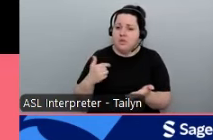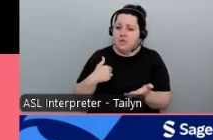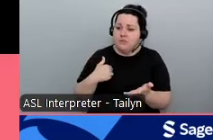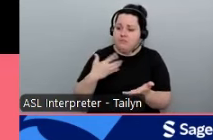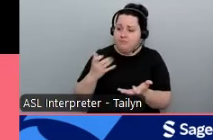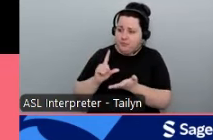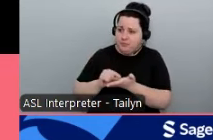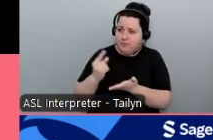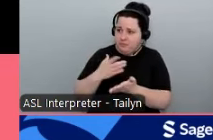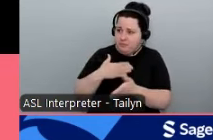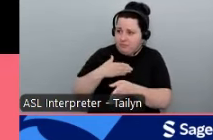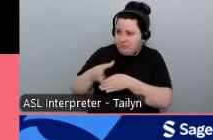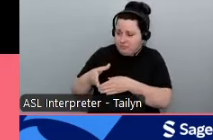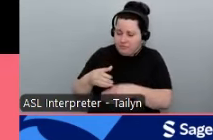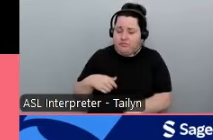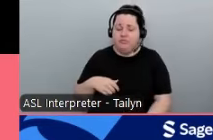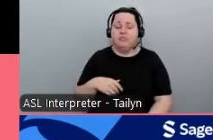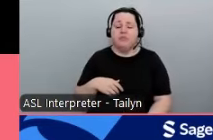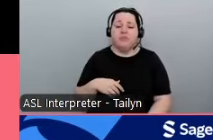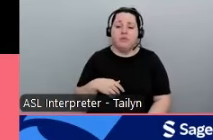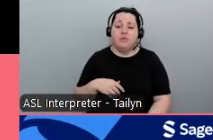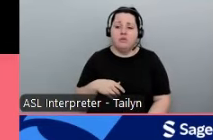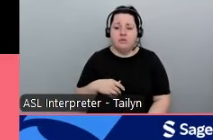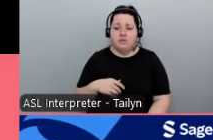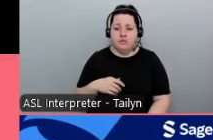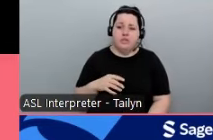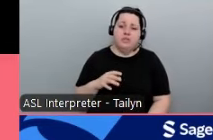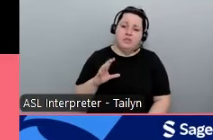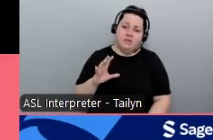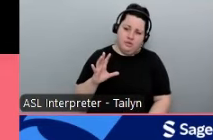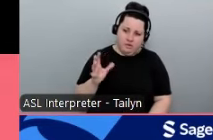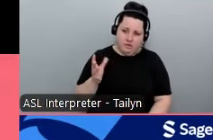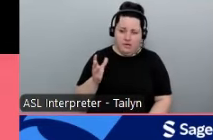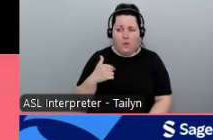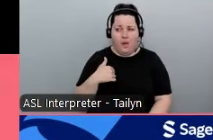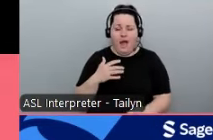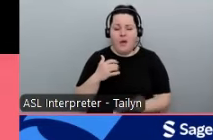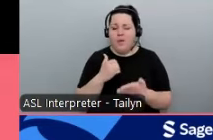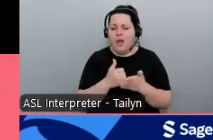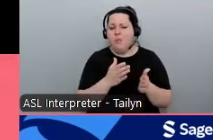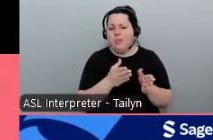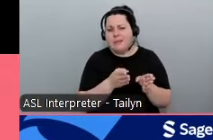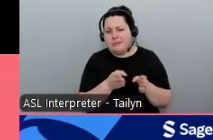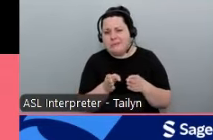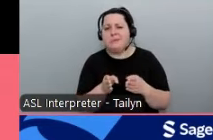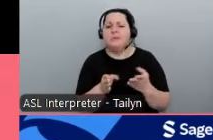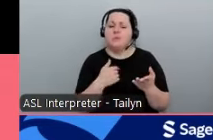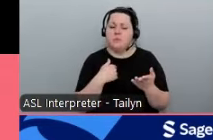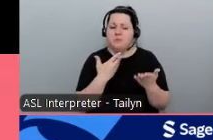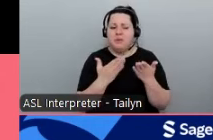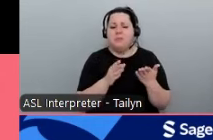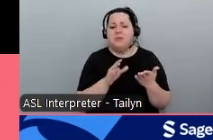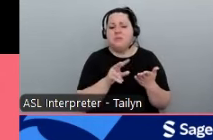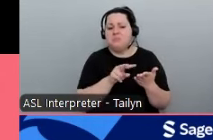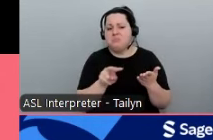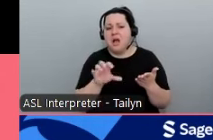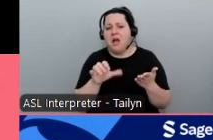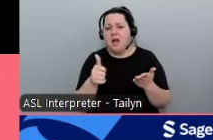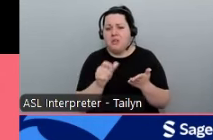in my field. And so I'll kind of help redirect them, and we'll look at some other pieces that they may have.